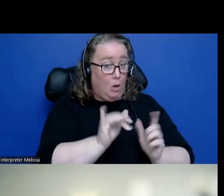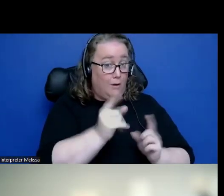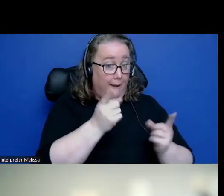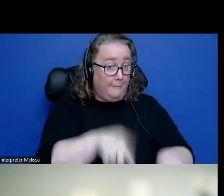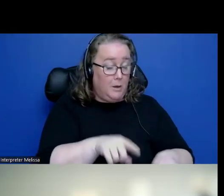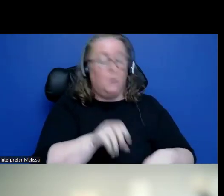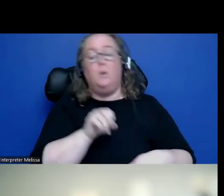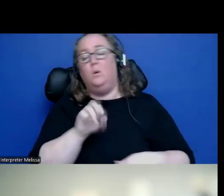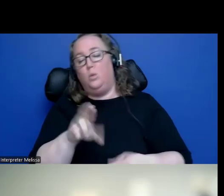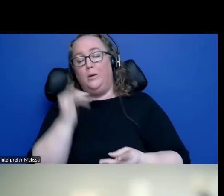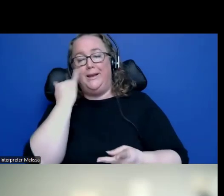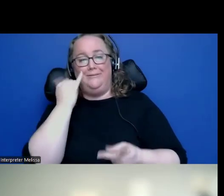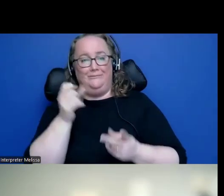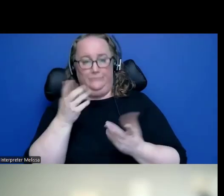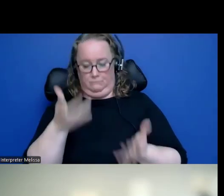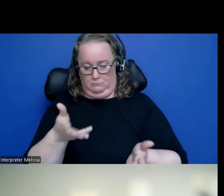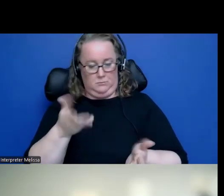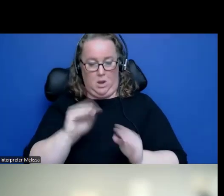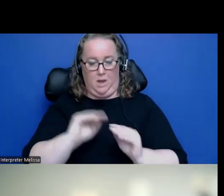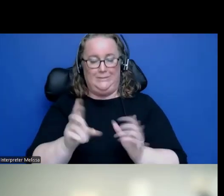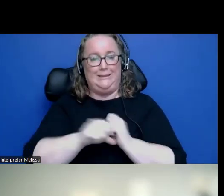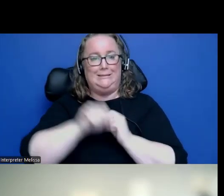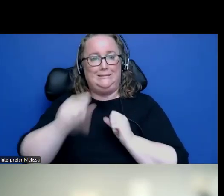they are extended orders.